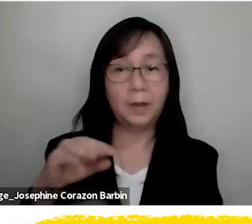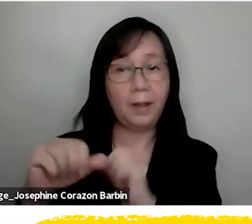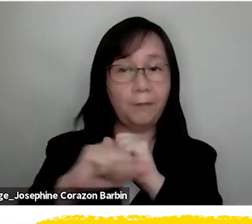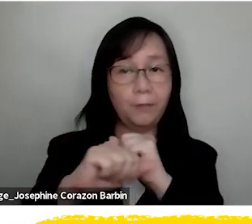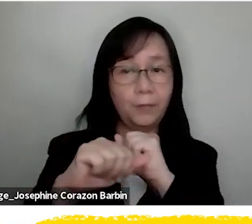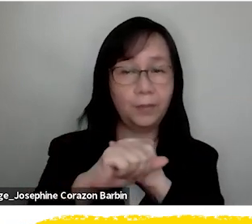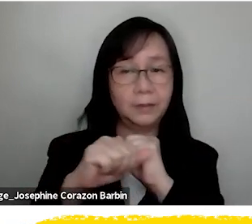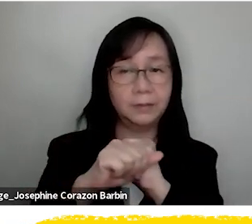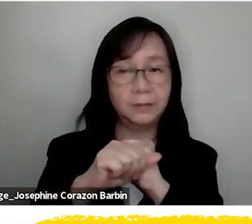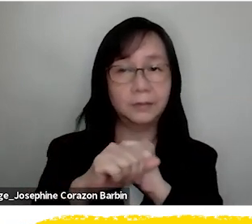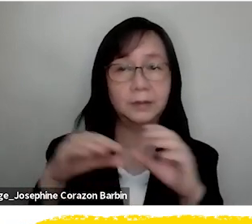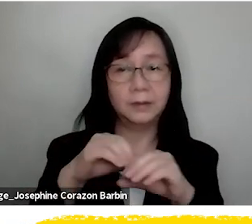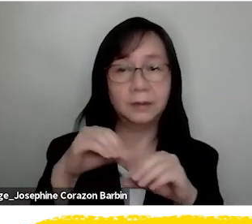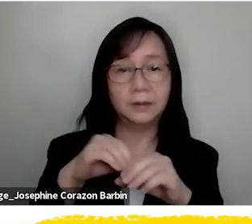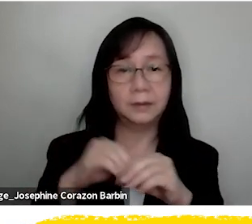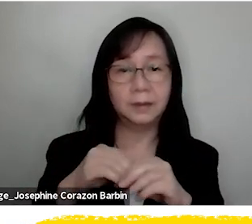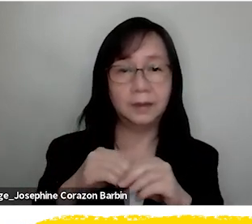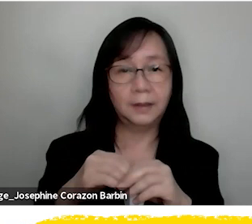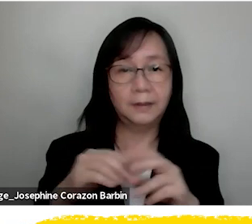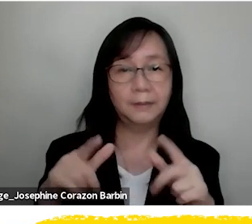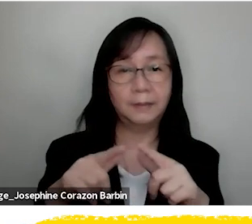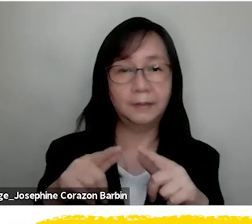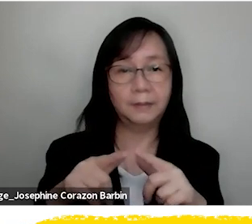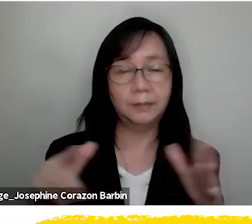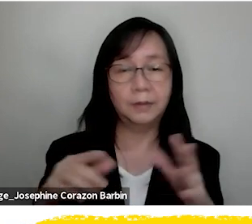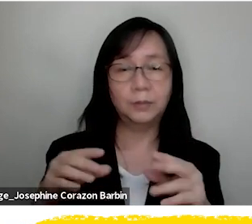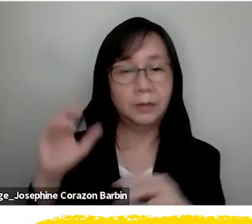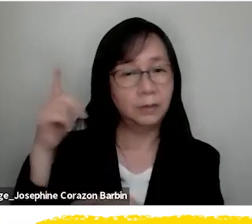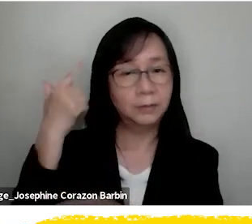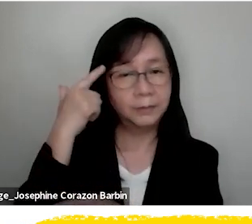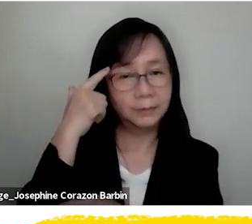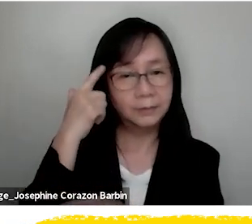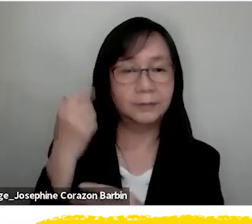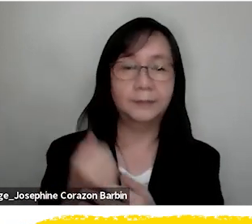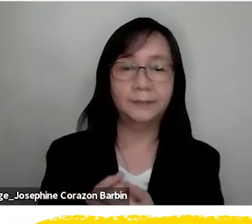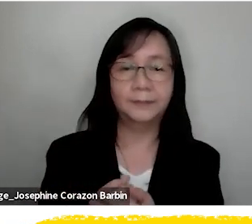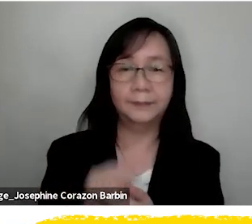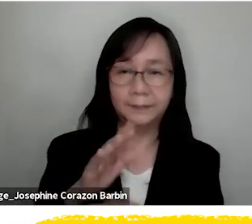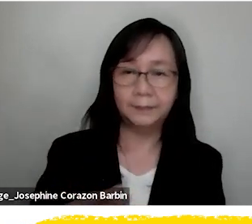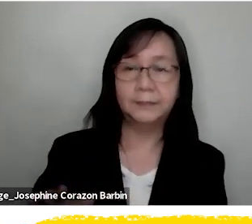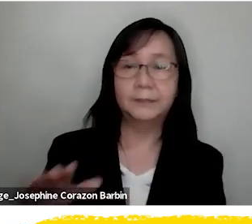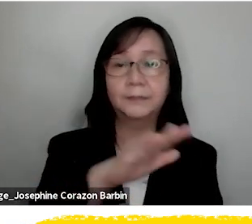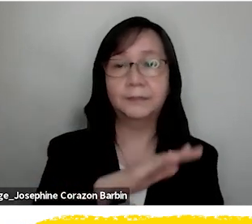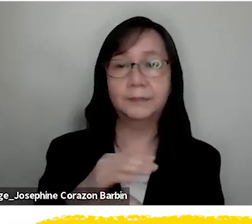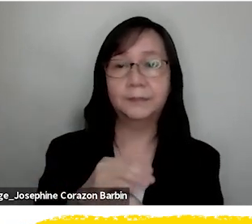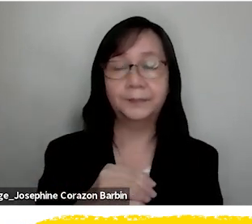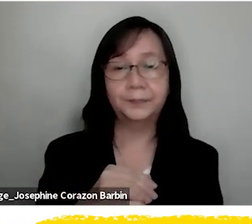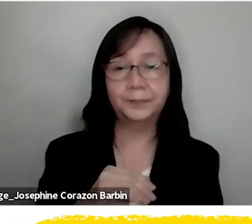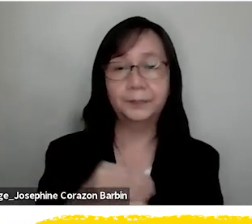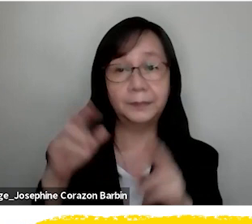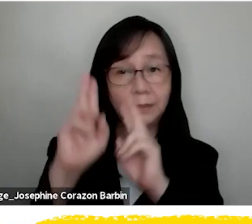the national level, engaging with their government around respecting